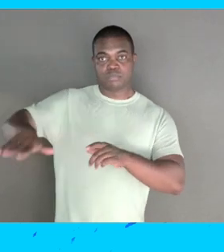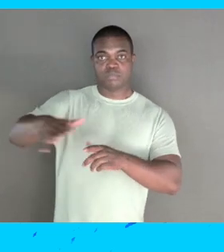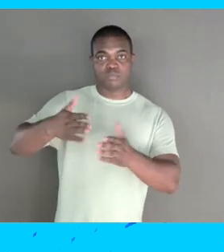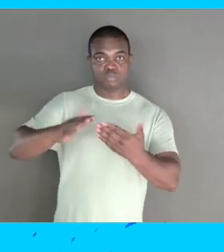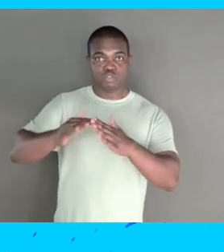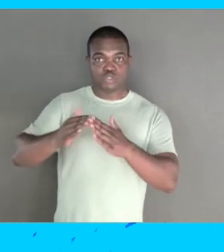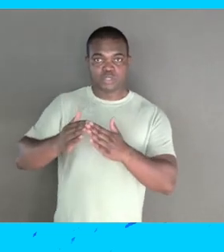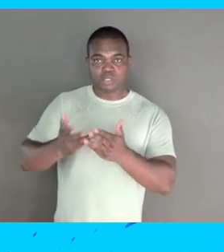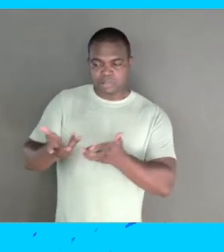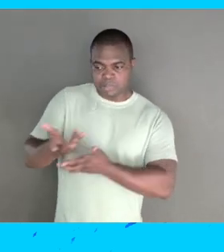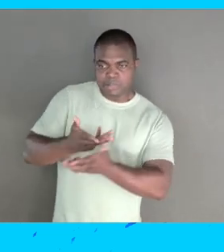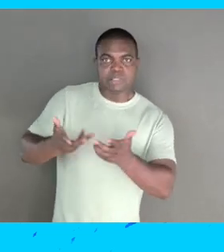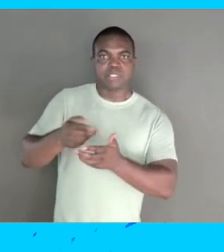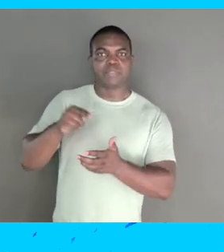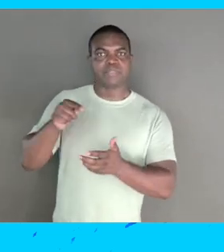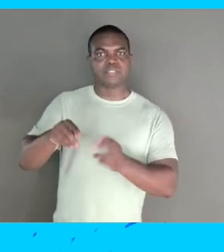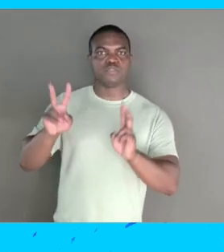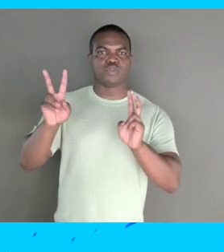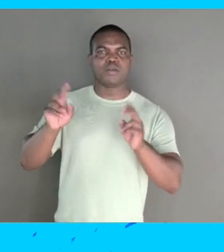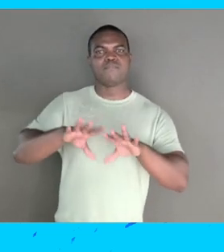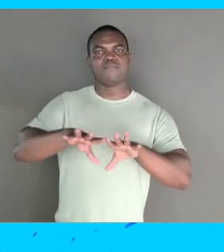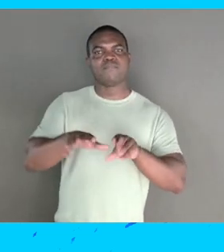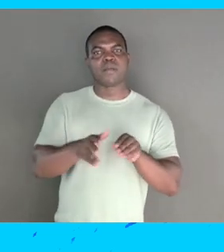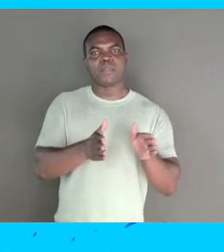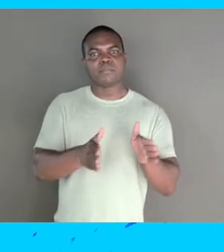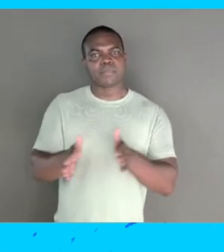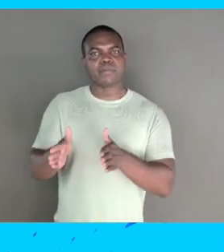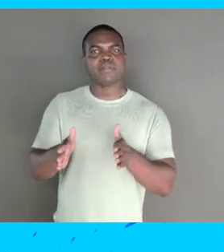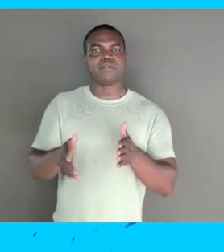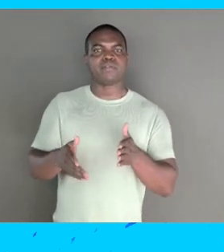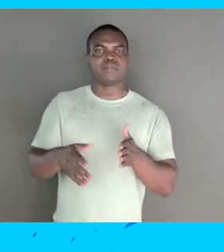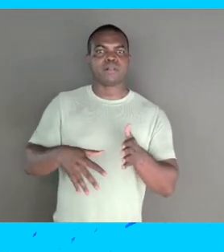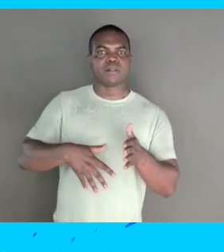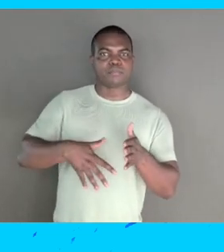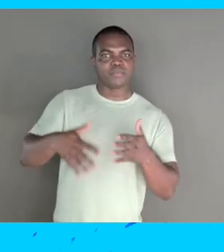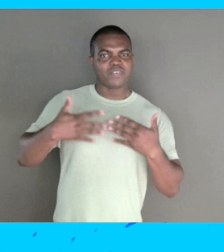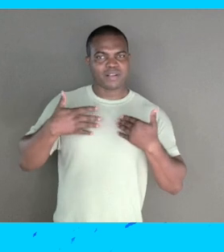reproductive health. If we could go to the next slide, please.